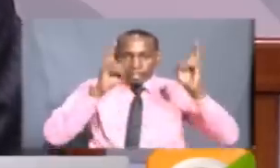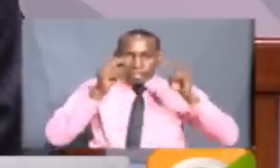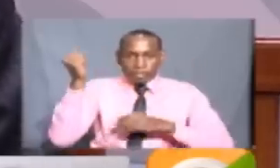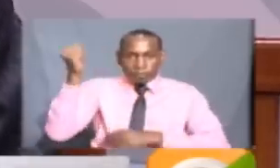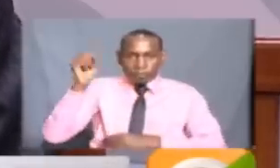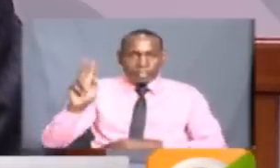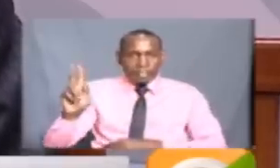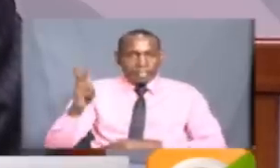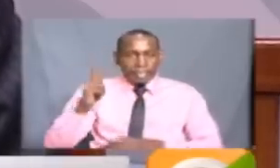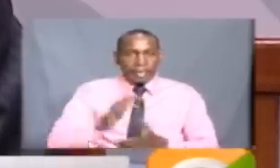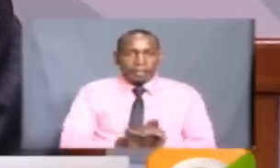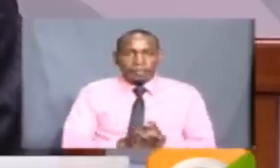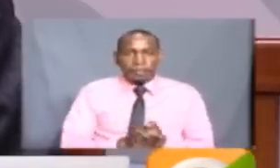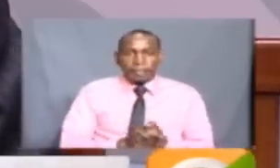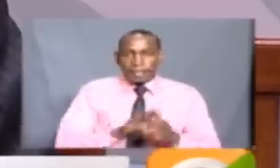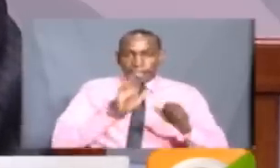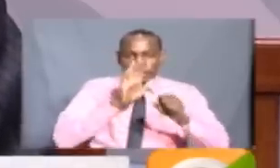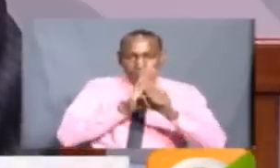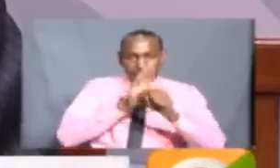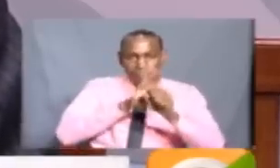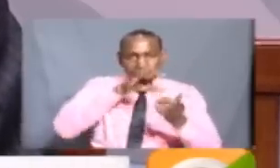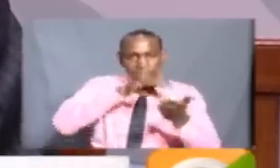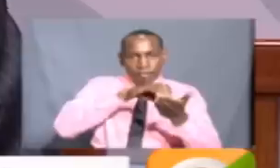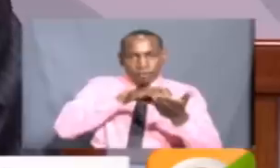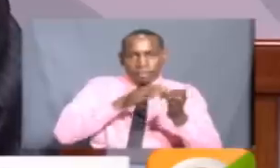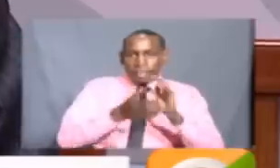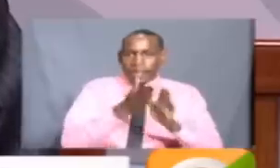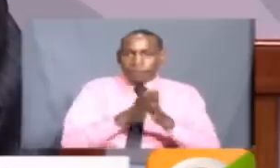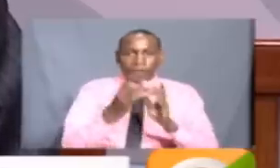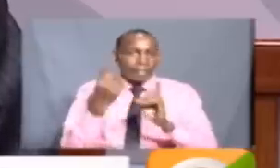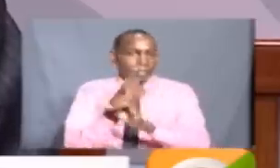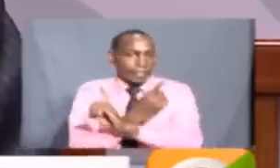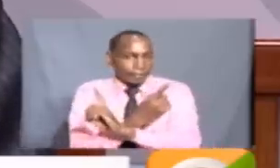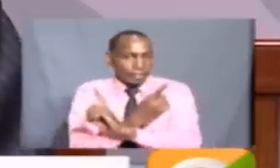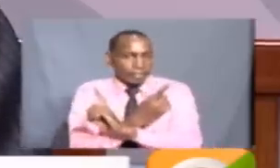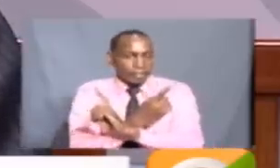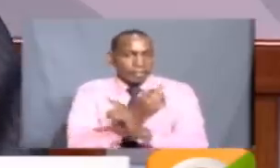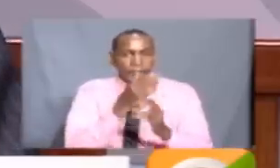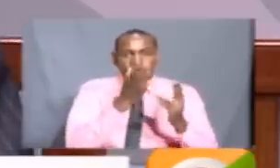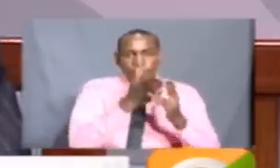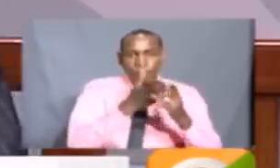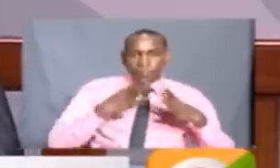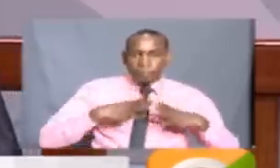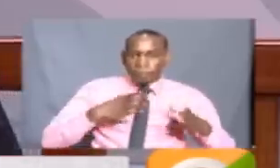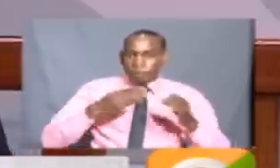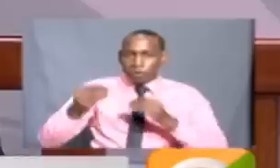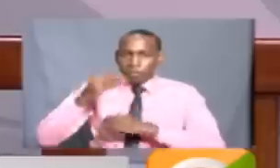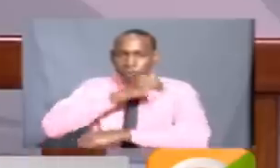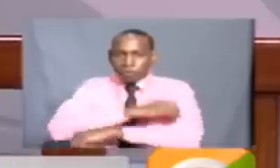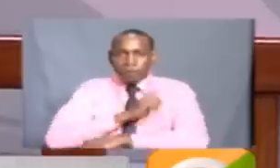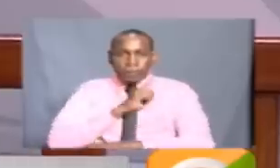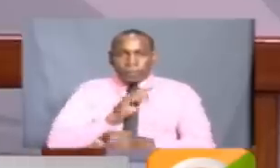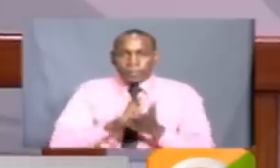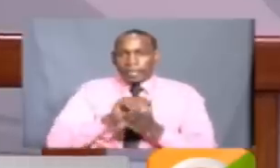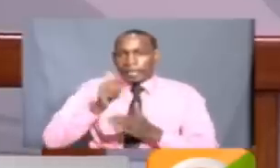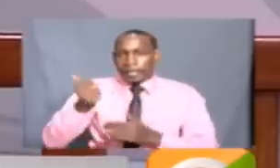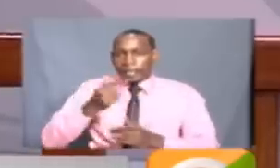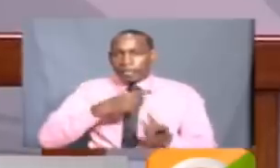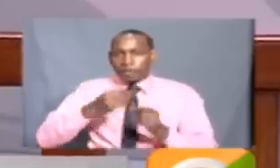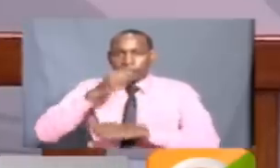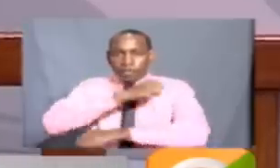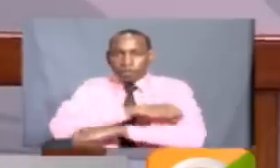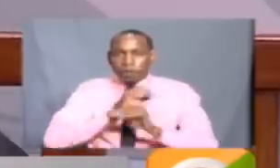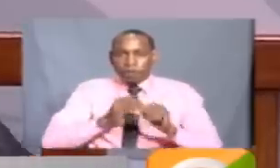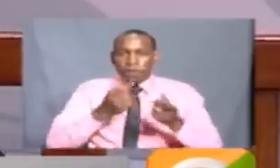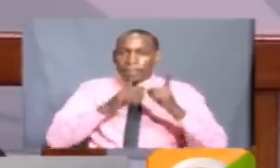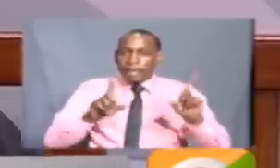in Kenya, in many cases there is no difference to the between those who have gone to school and those who have gone to school. The language